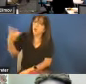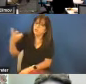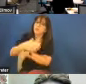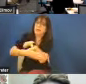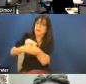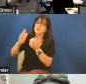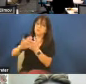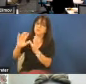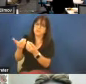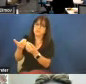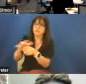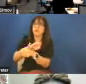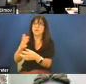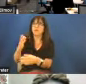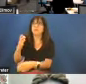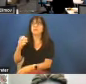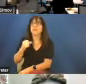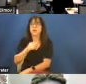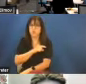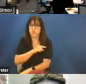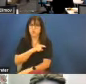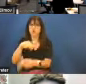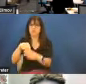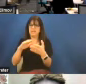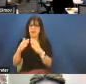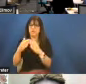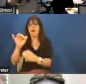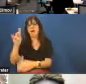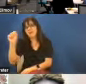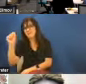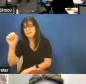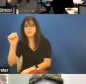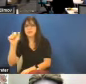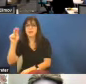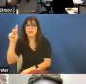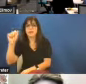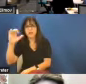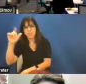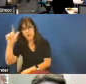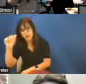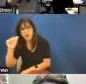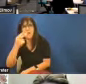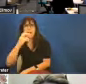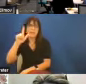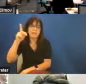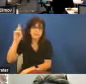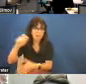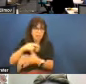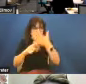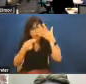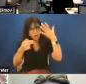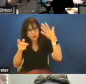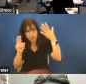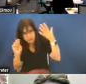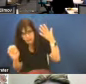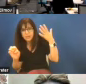District, which it covers St. George proper, and then Ivan, Santa Clara, Hilldale, Hurricane,